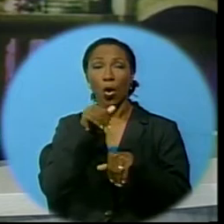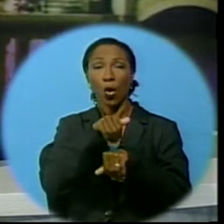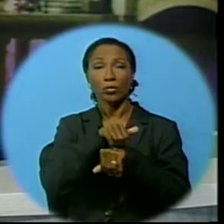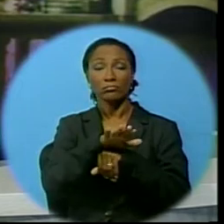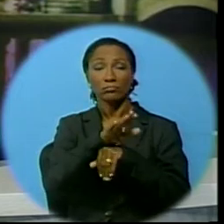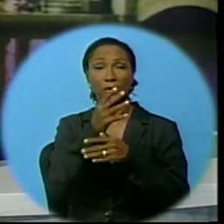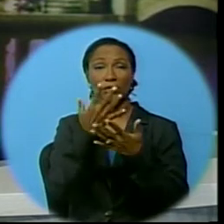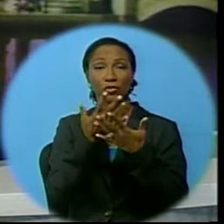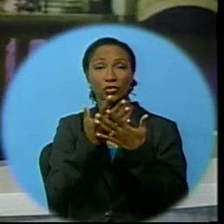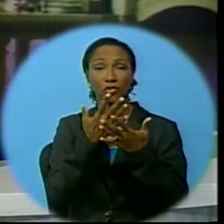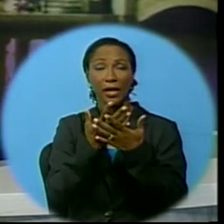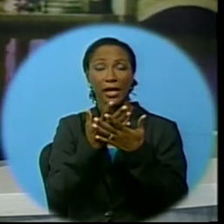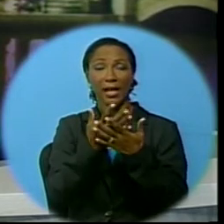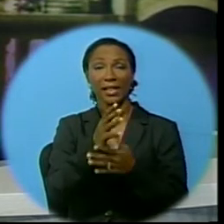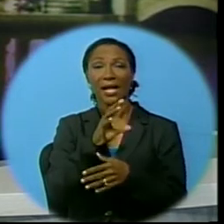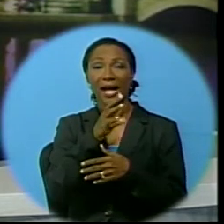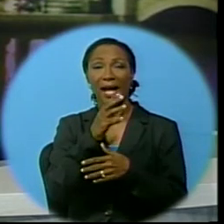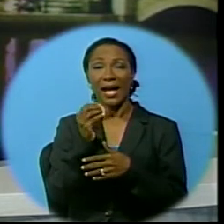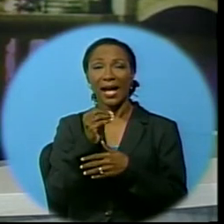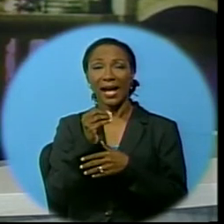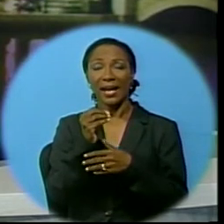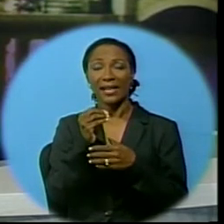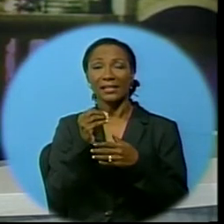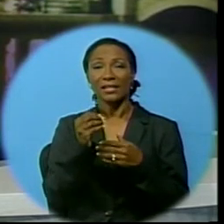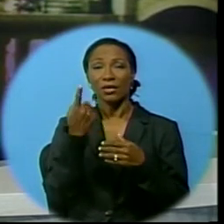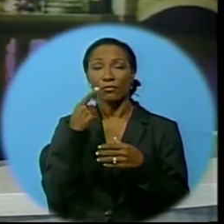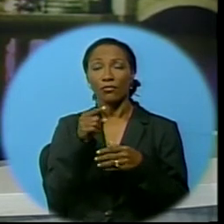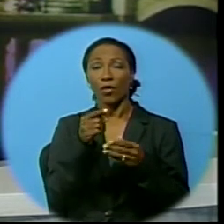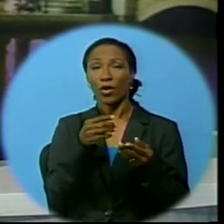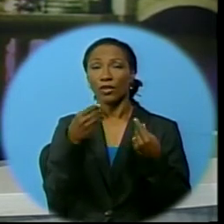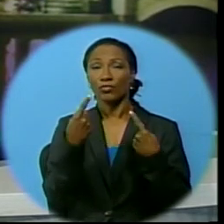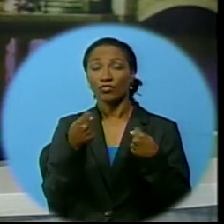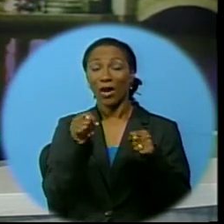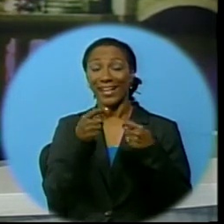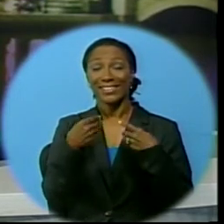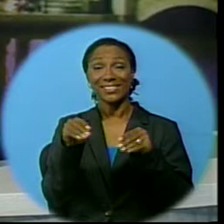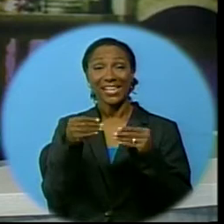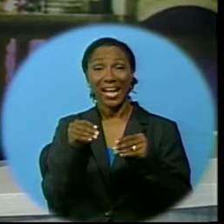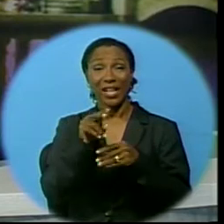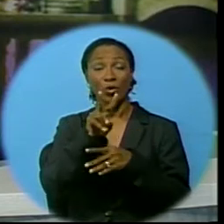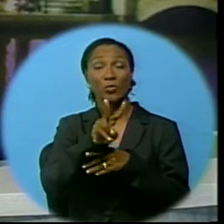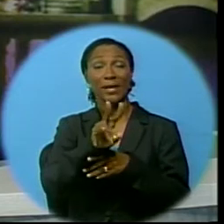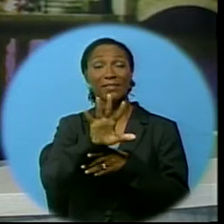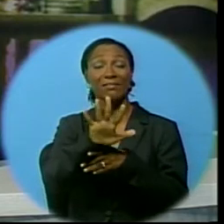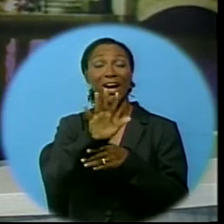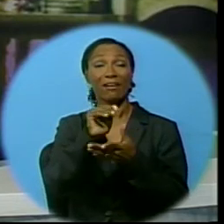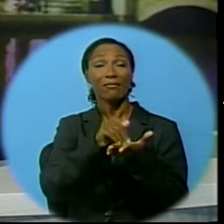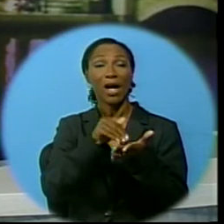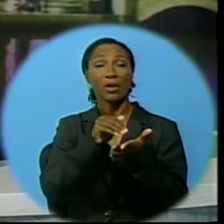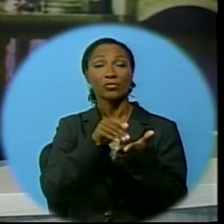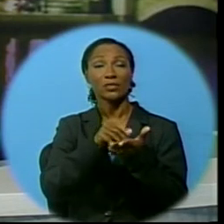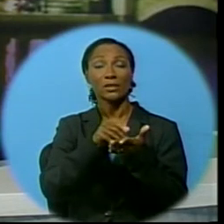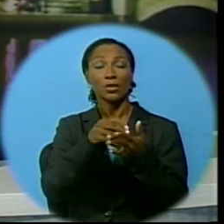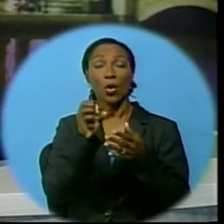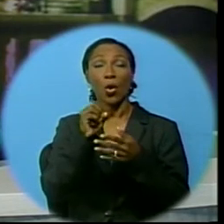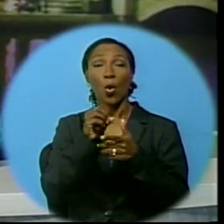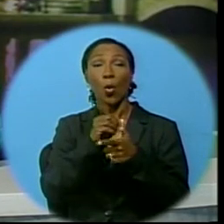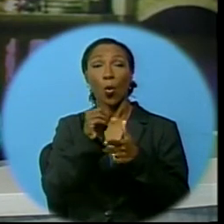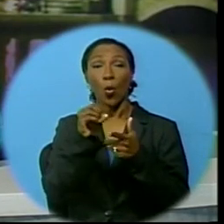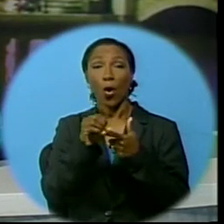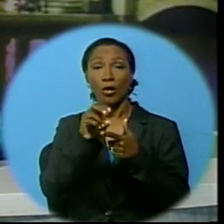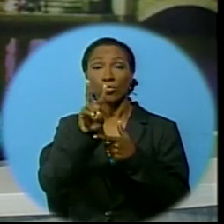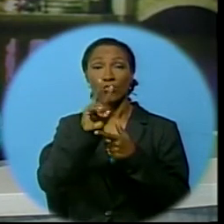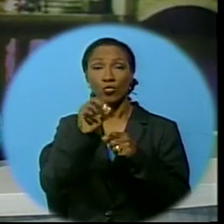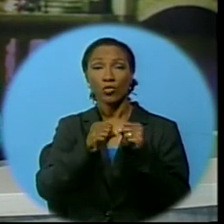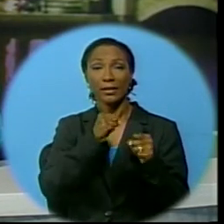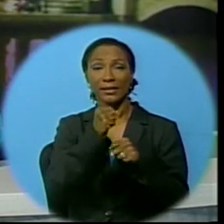fined $25,000 forthwith, or 2 years in prison. The sentences are to run concurrently. Police say